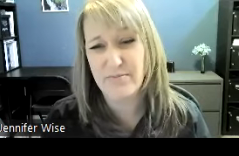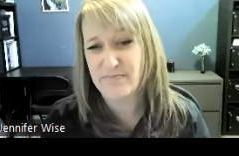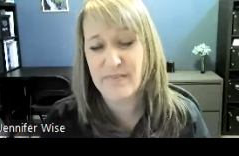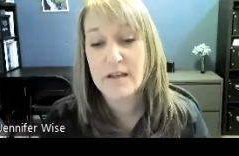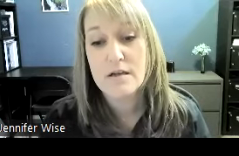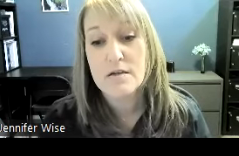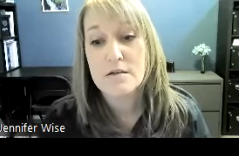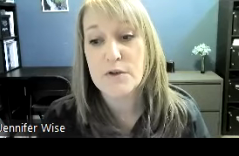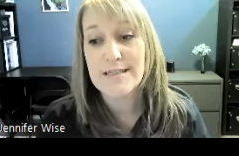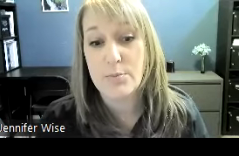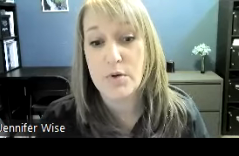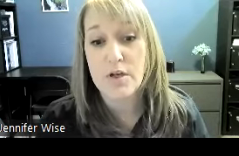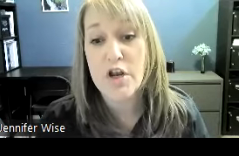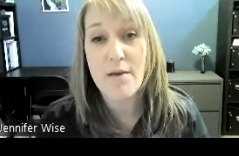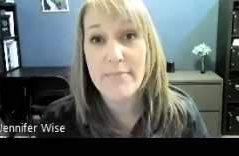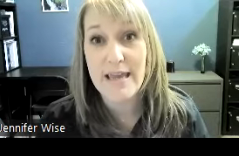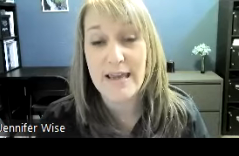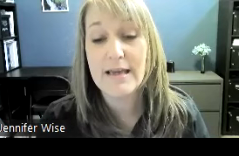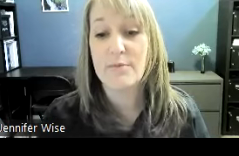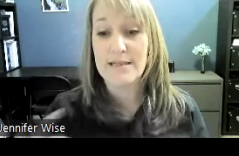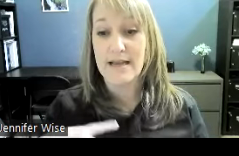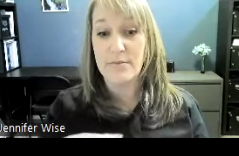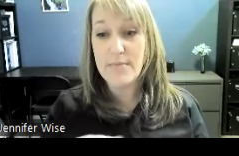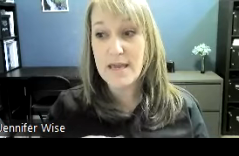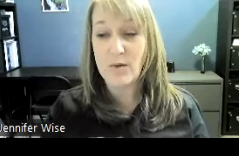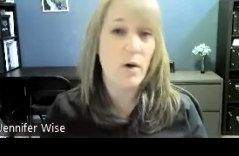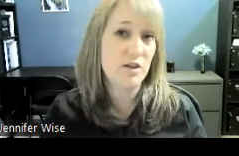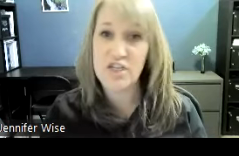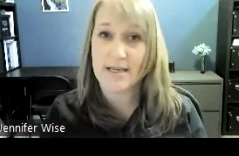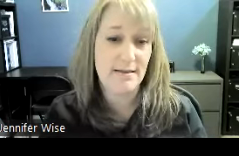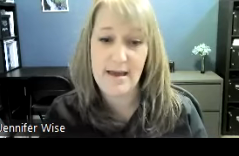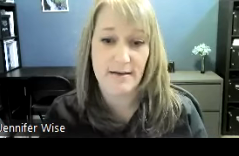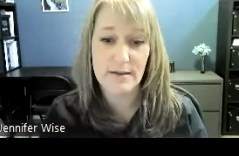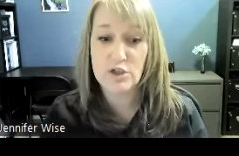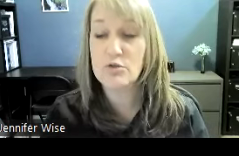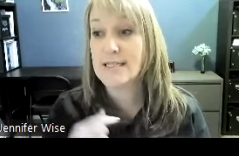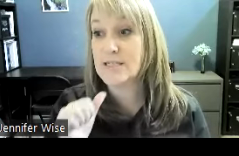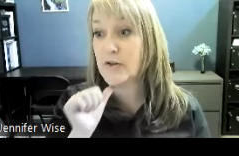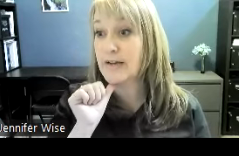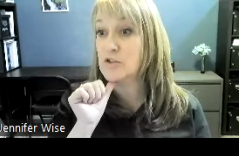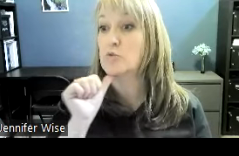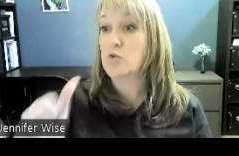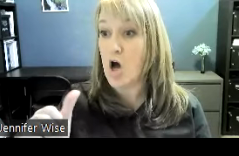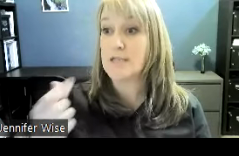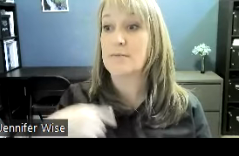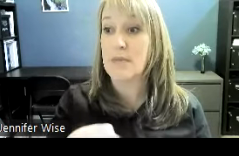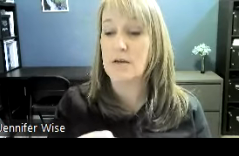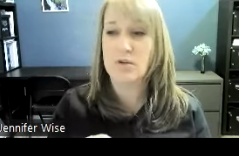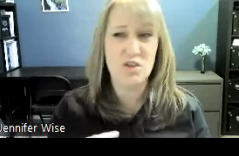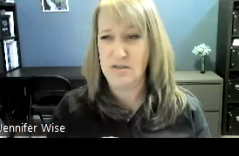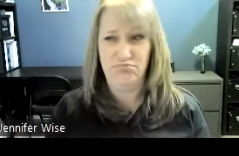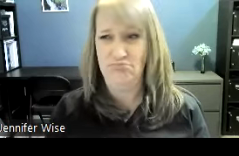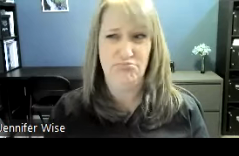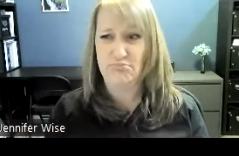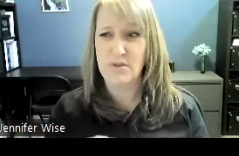forth. Nope. So for example, not me can be signed me while shaking the head. You don't necessarily have to do not me.